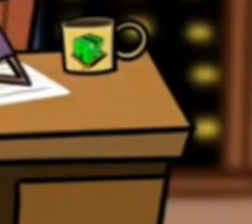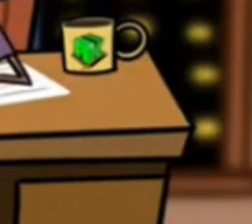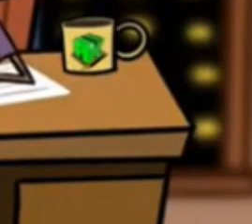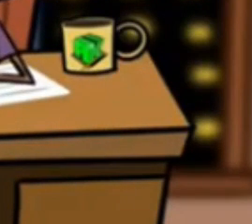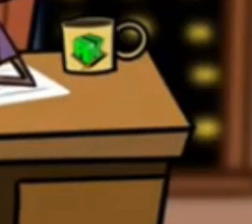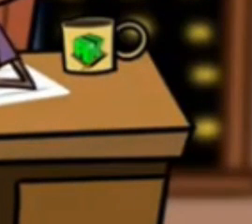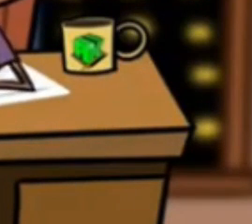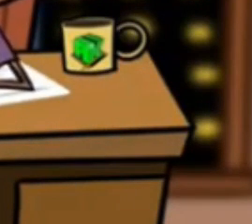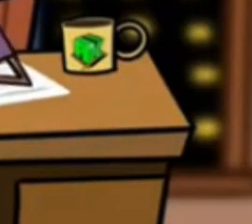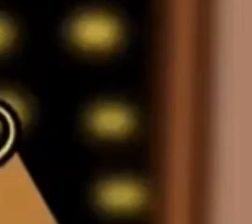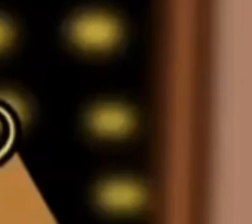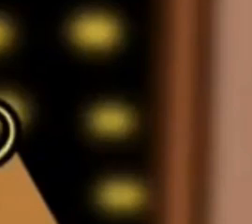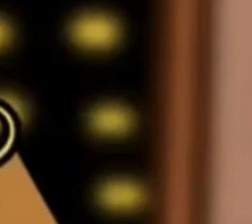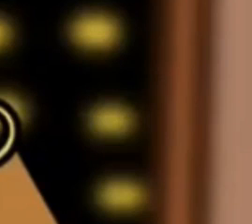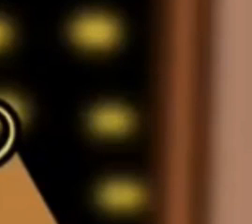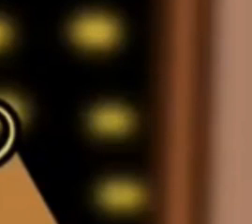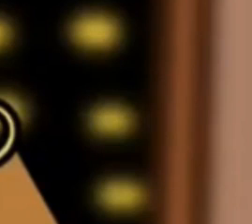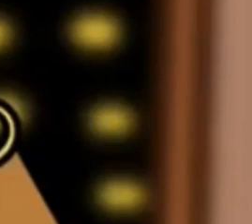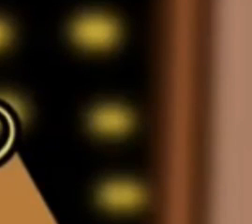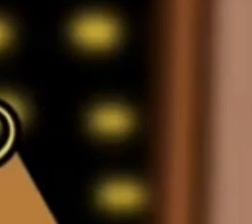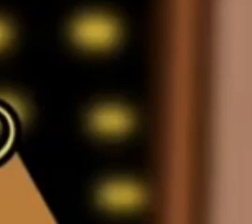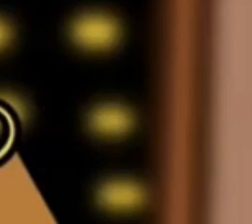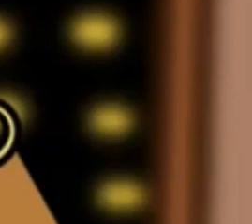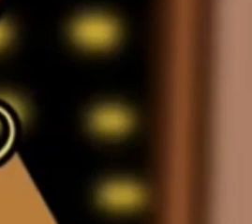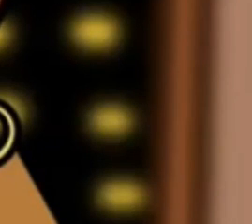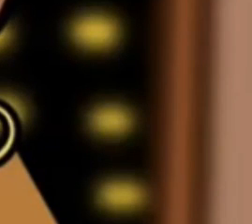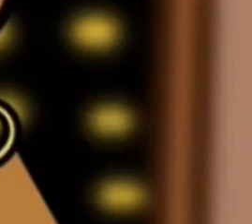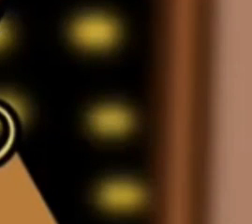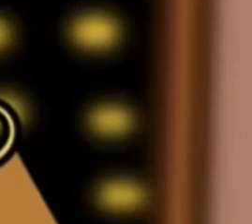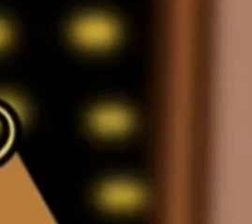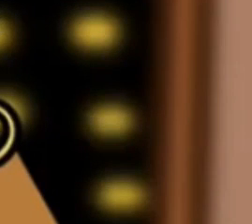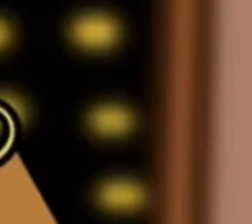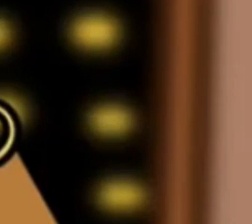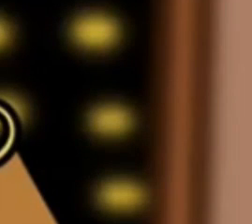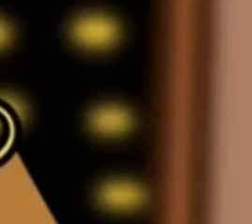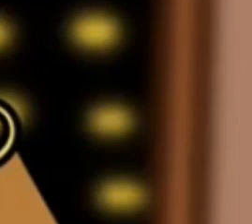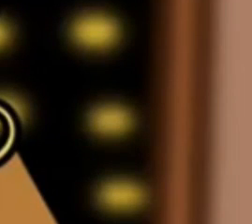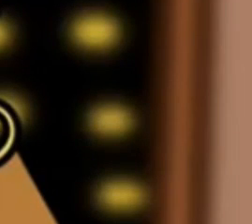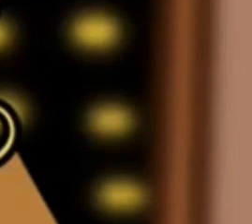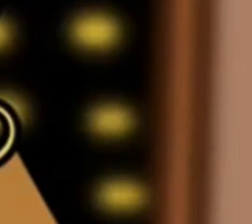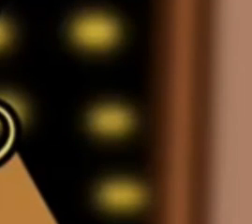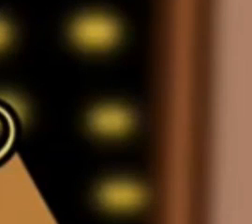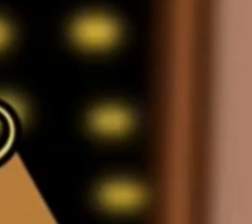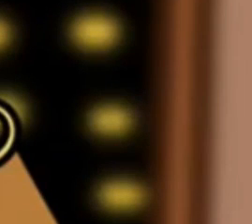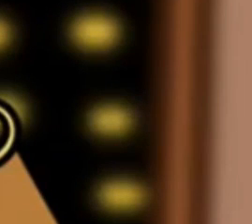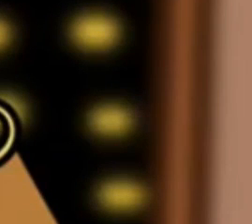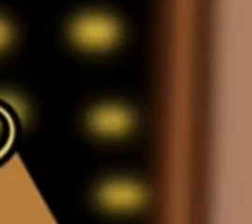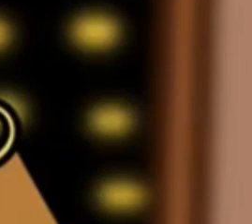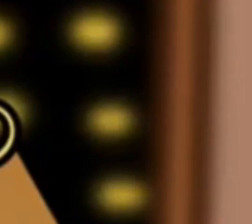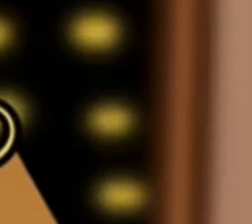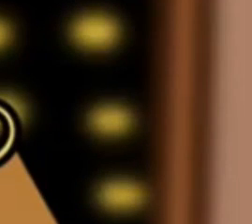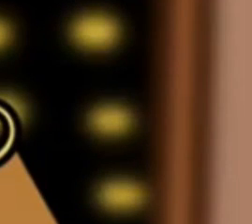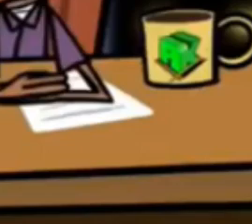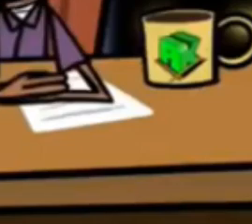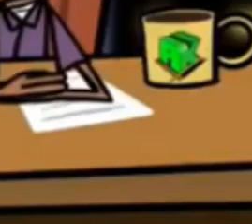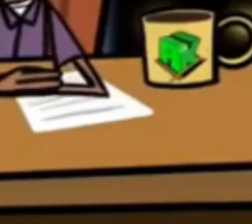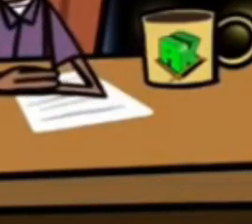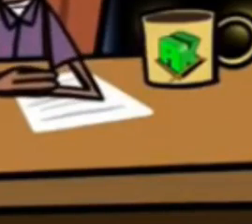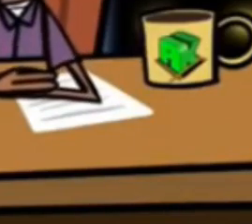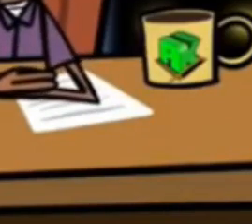were symptom-free. The most common symptoms, as I said before, are